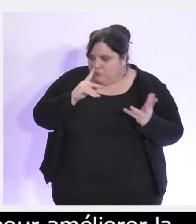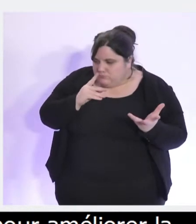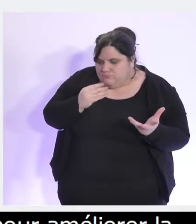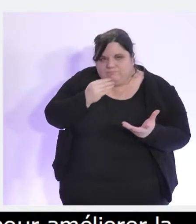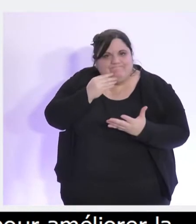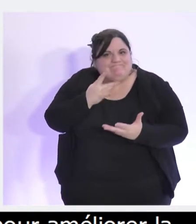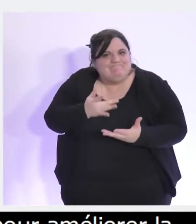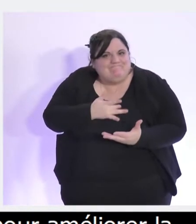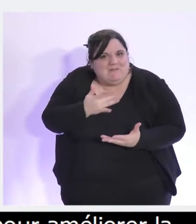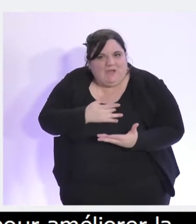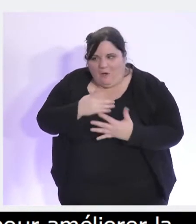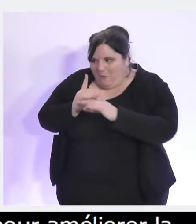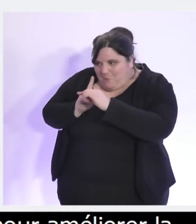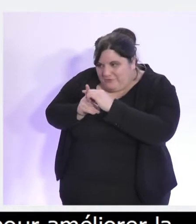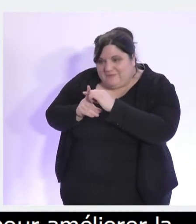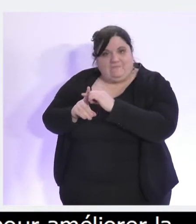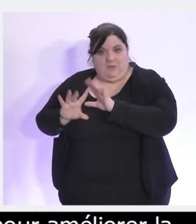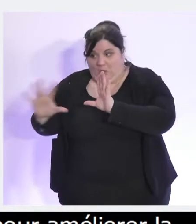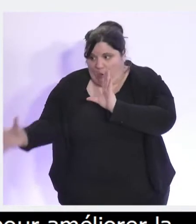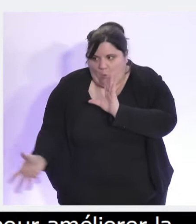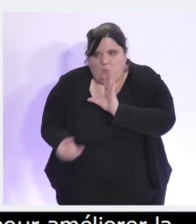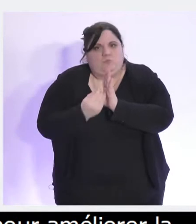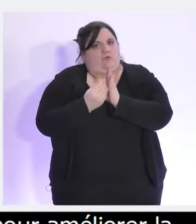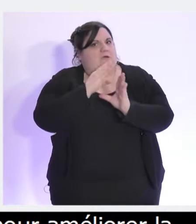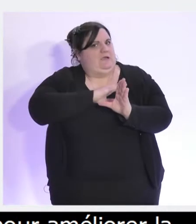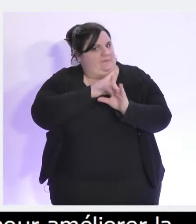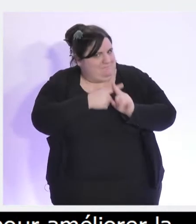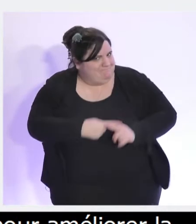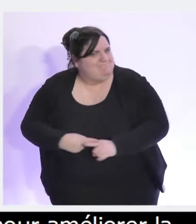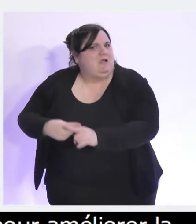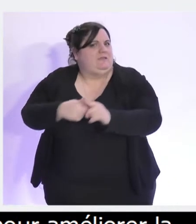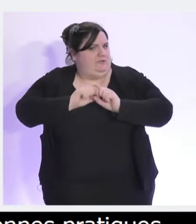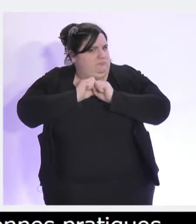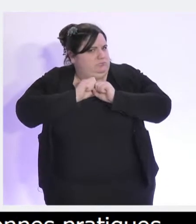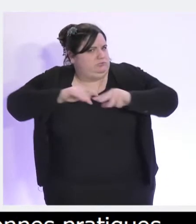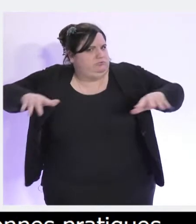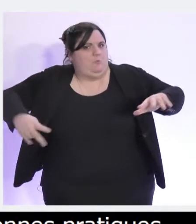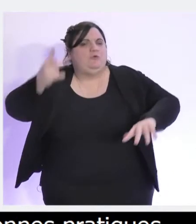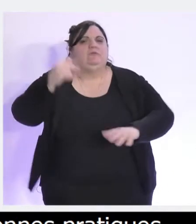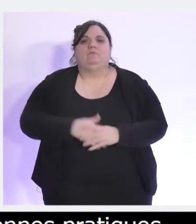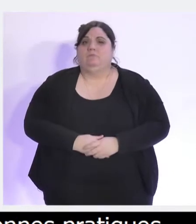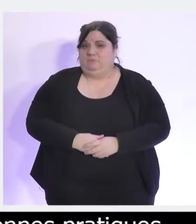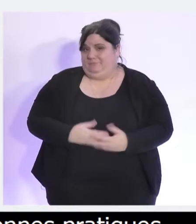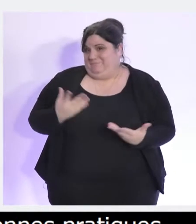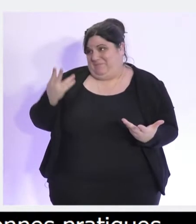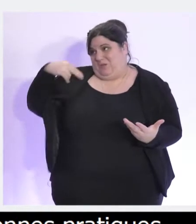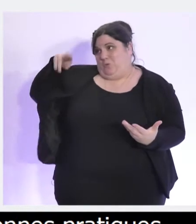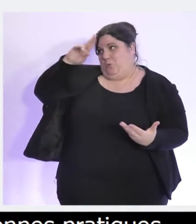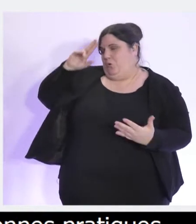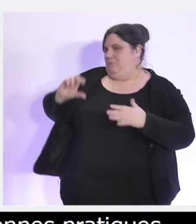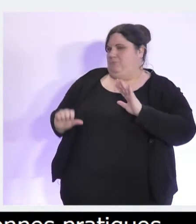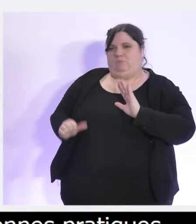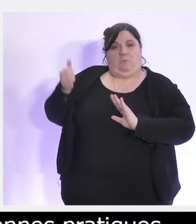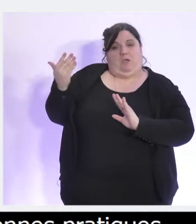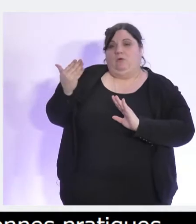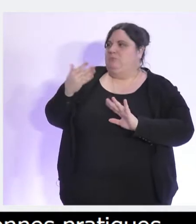EU integration, yet persons with disabilities often face barriers when exercising this right. Next year, we